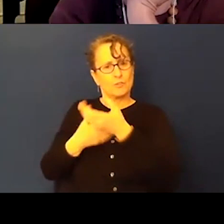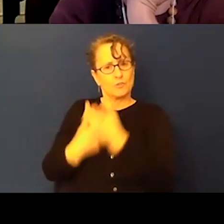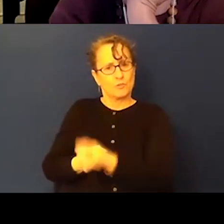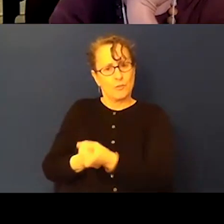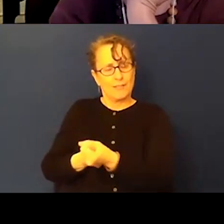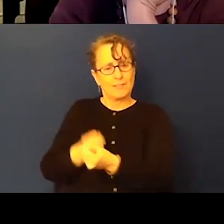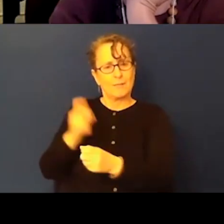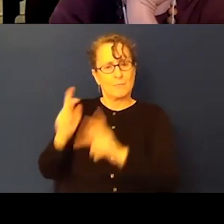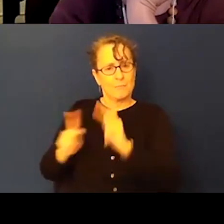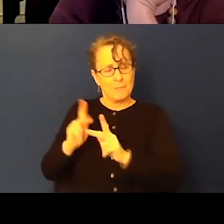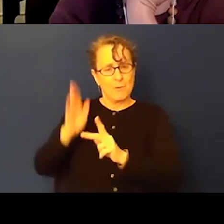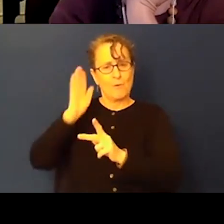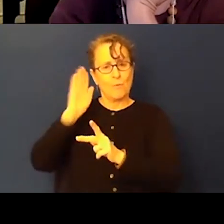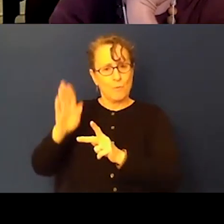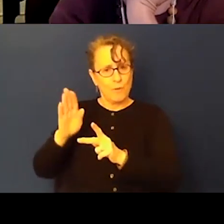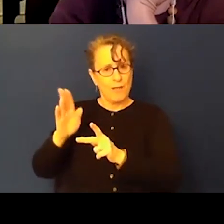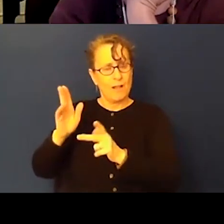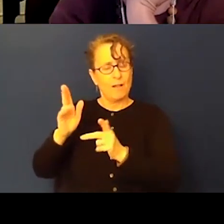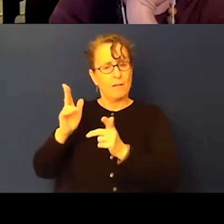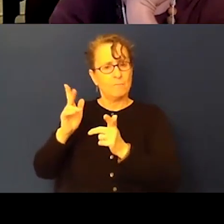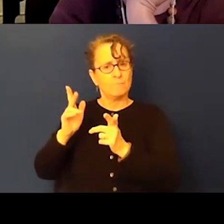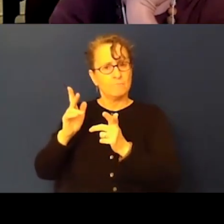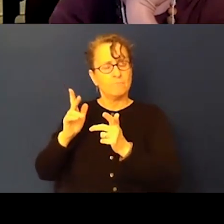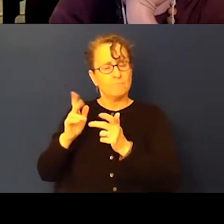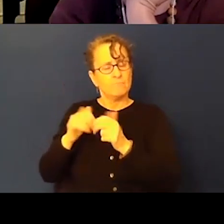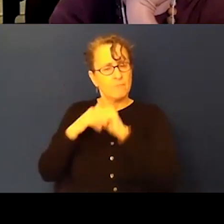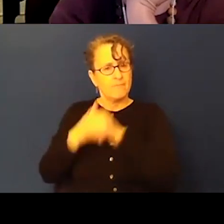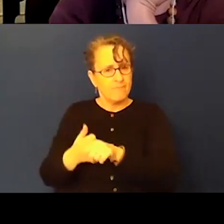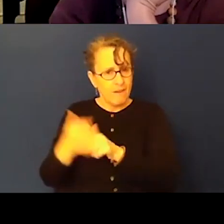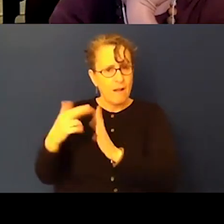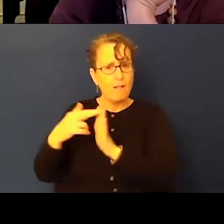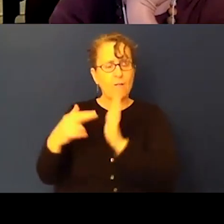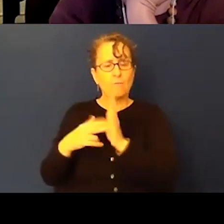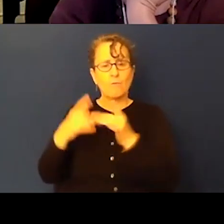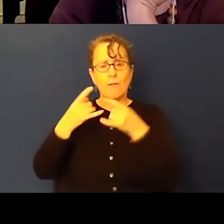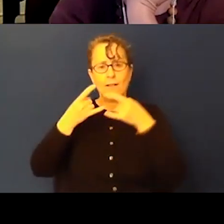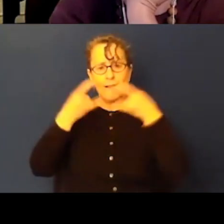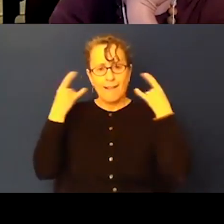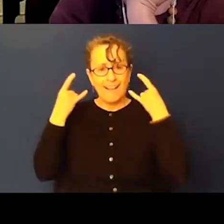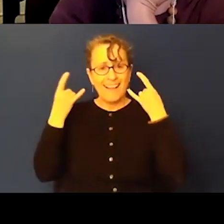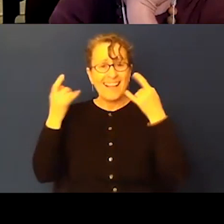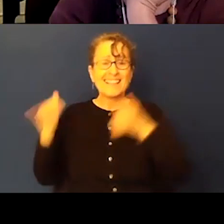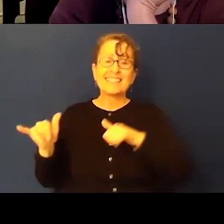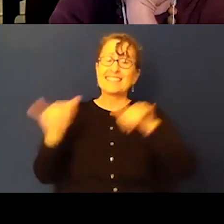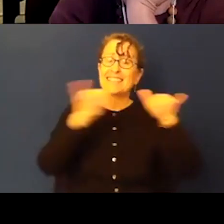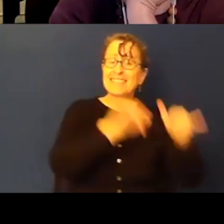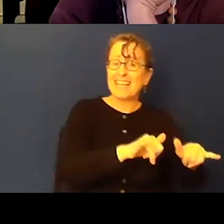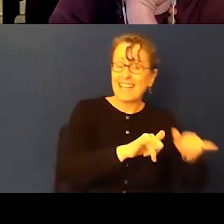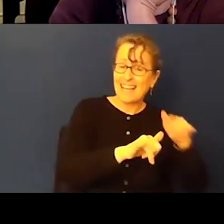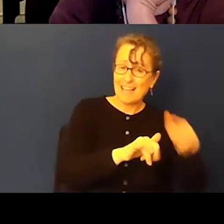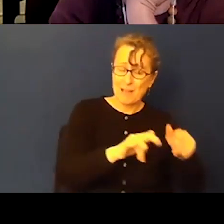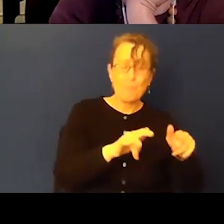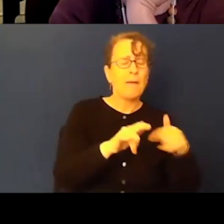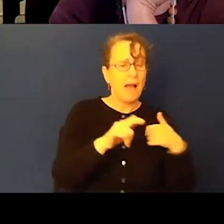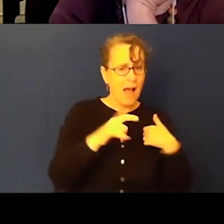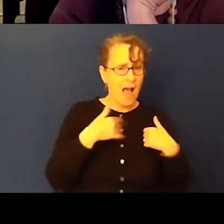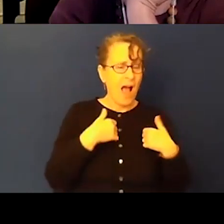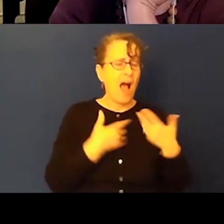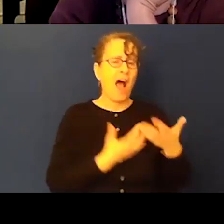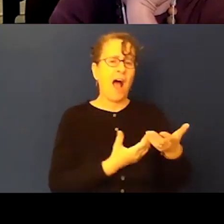body. You know, I don't think that anyone who's currently serving on this board would abuse this